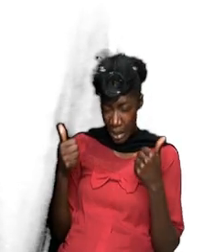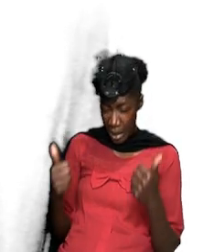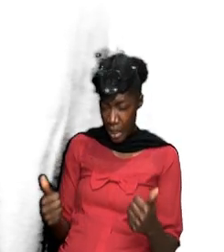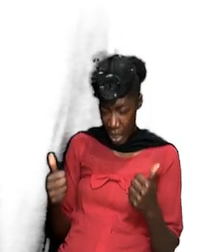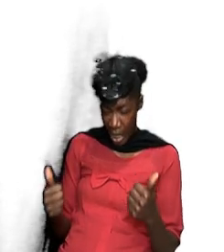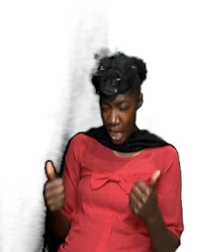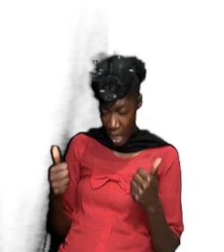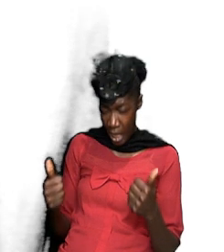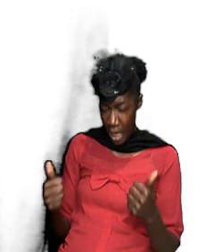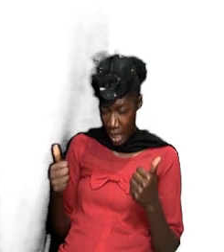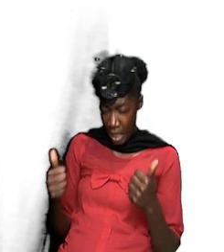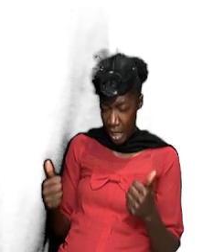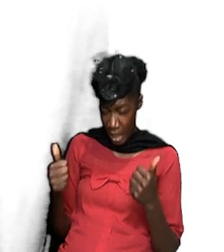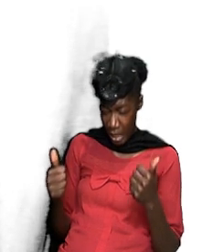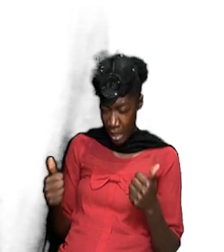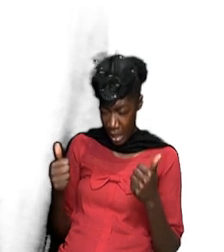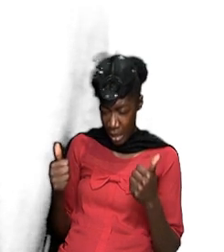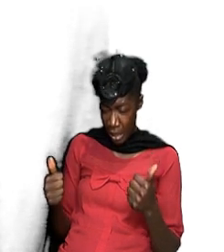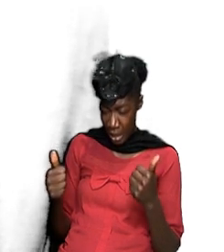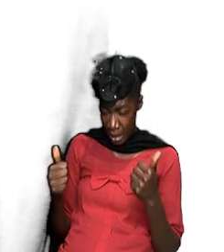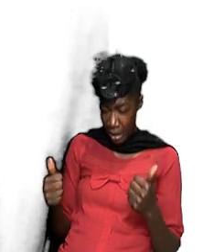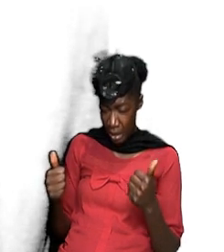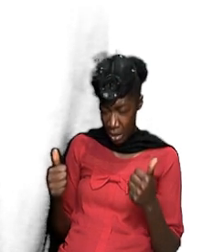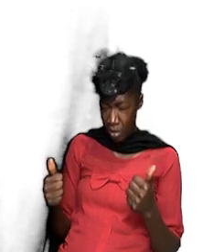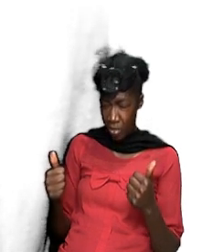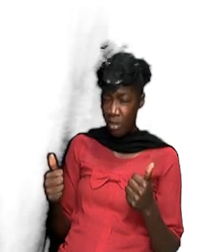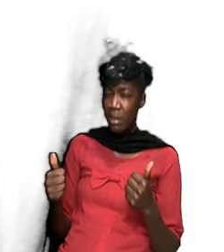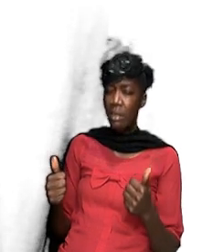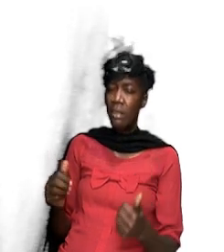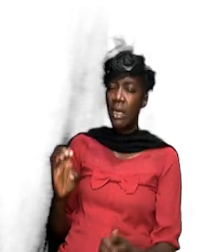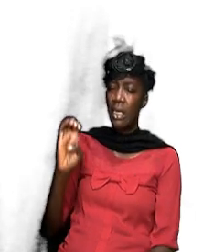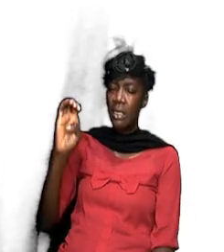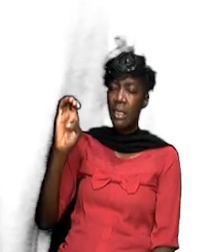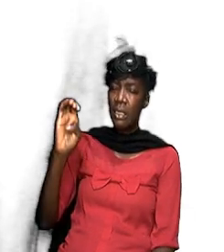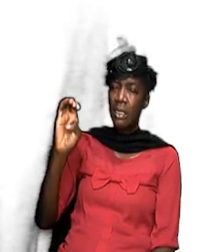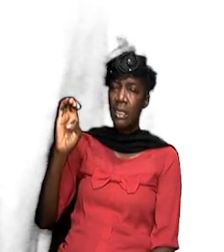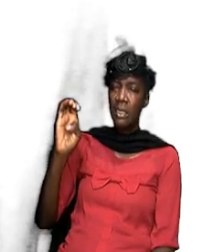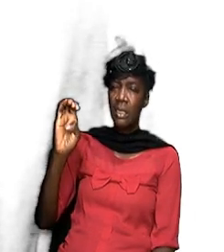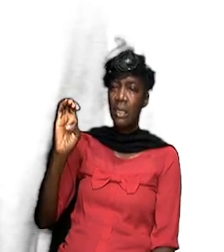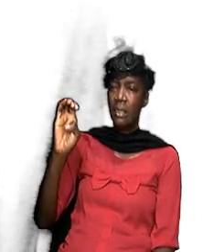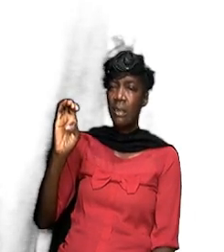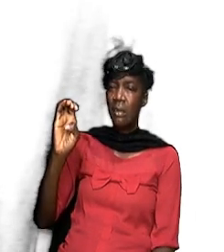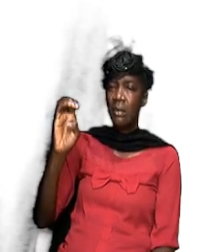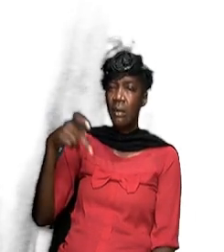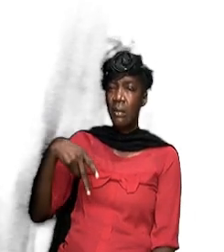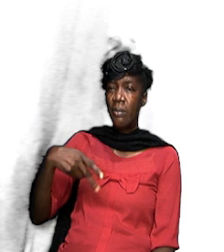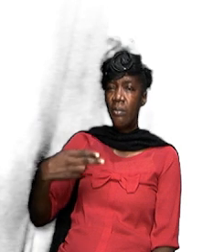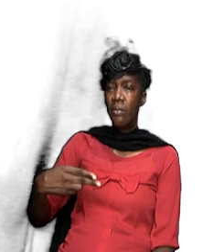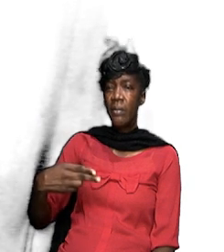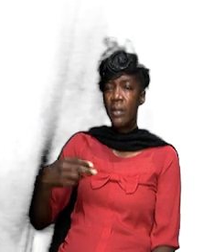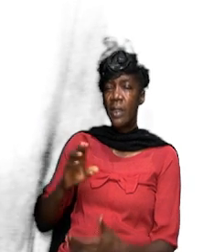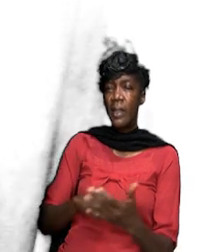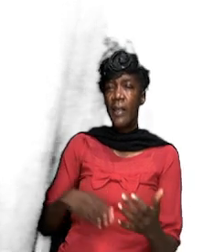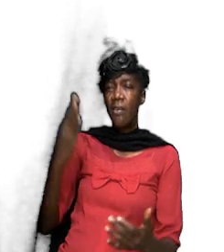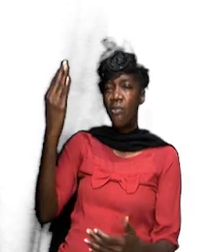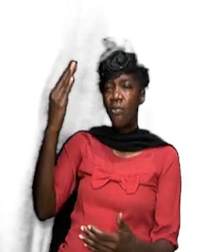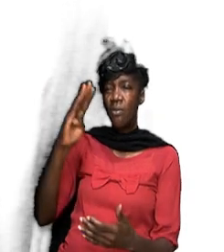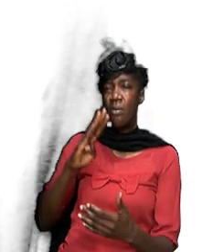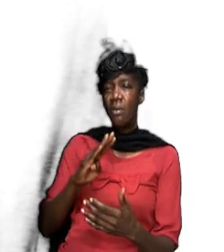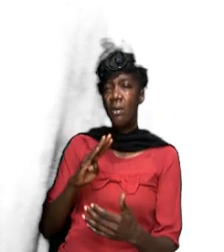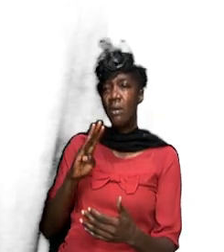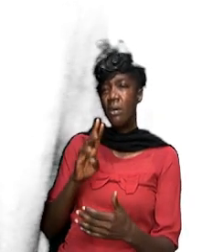different from the world. Ephesians 4 verses 17. The Bible says, so I tell you